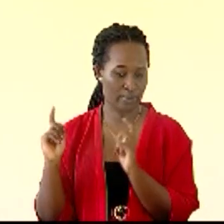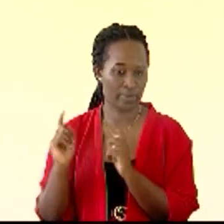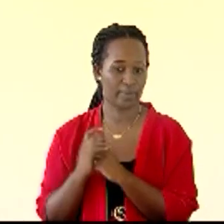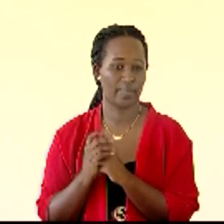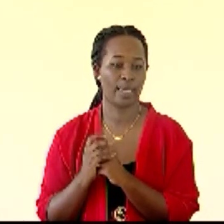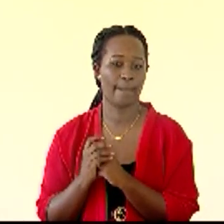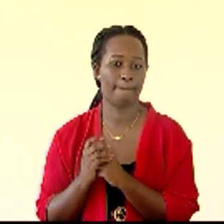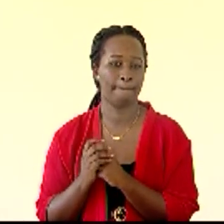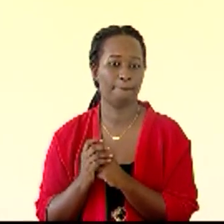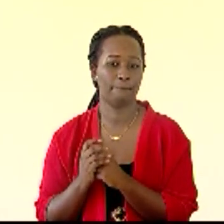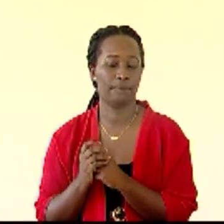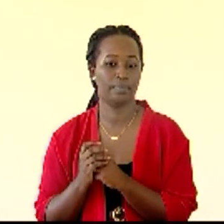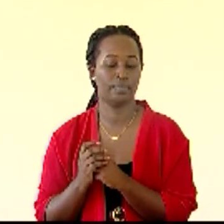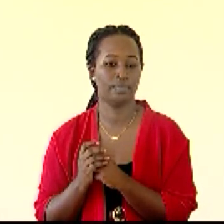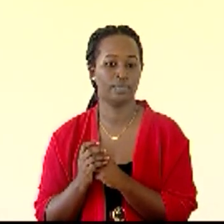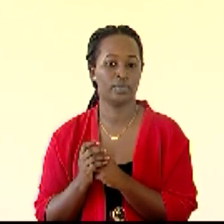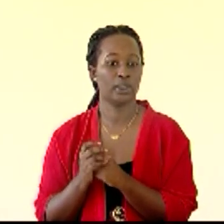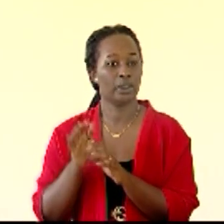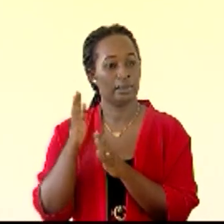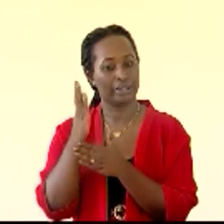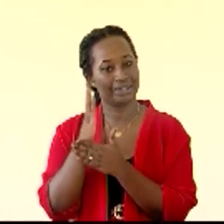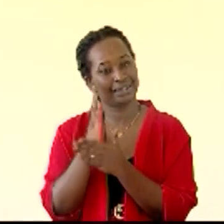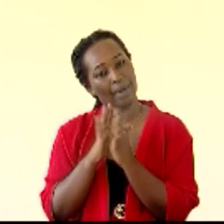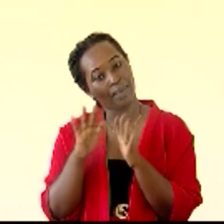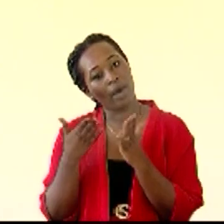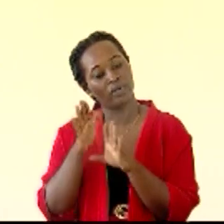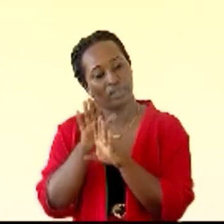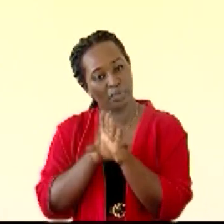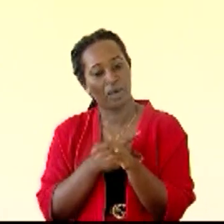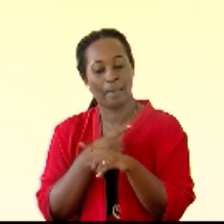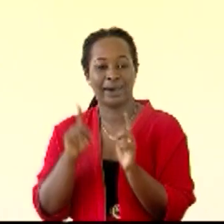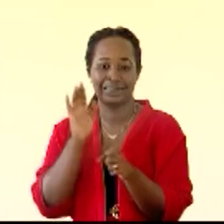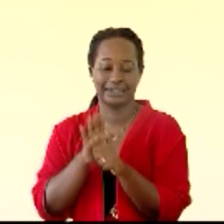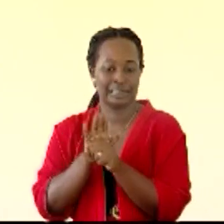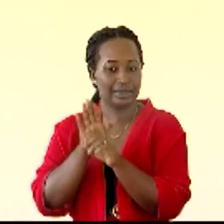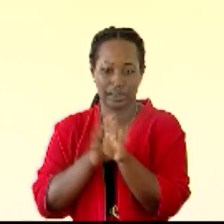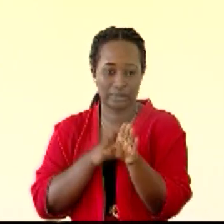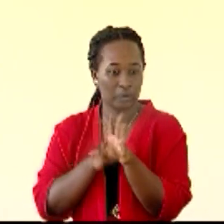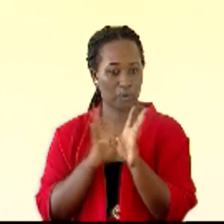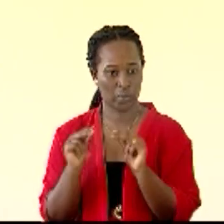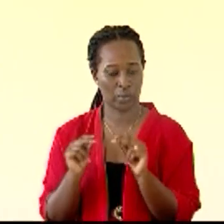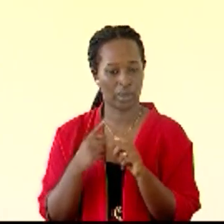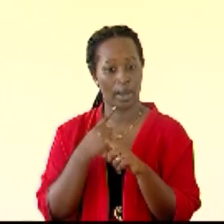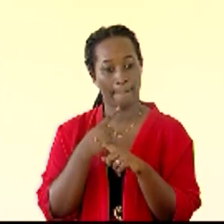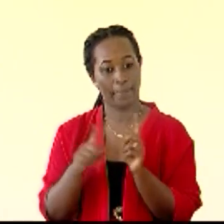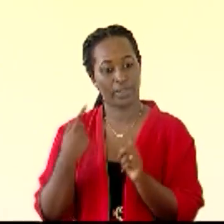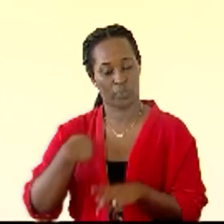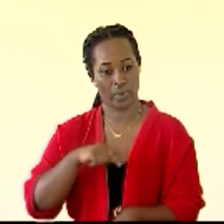slow, but at the same time, not too slow, because remember, every second counts. So we do